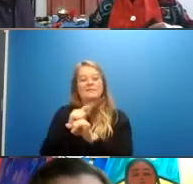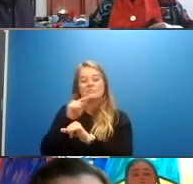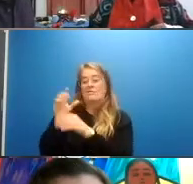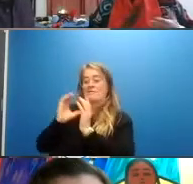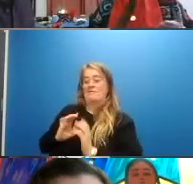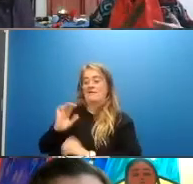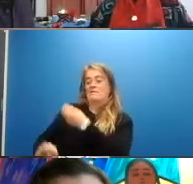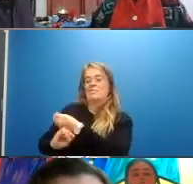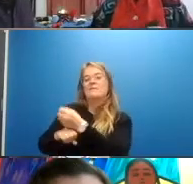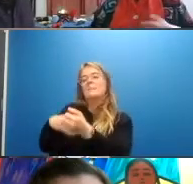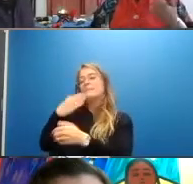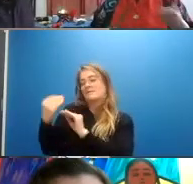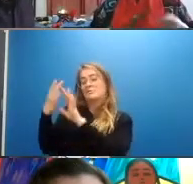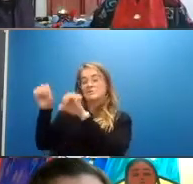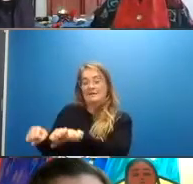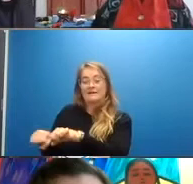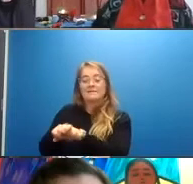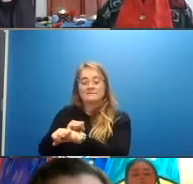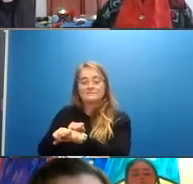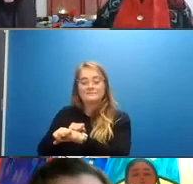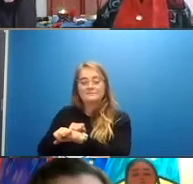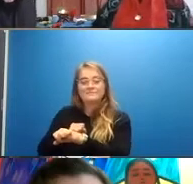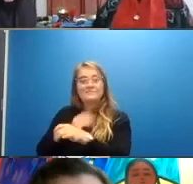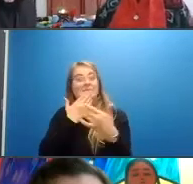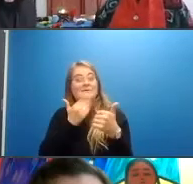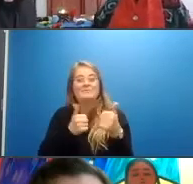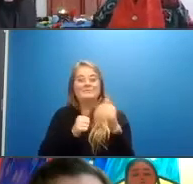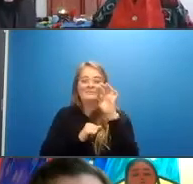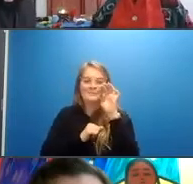can, and that's what it's all about. So thank you.